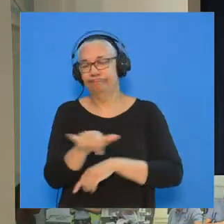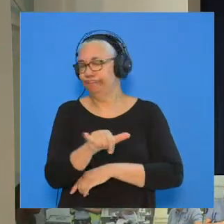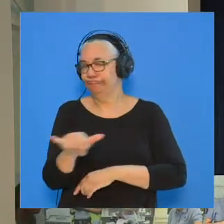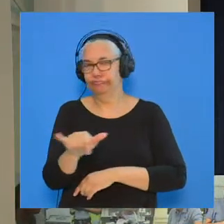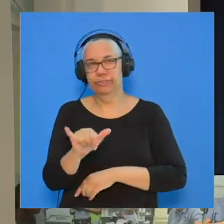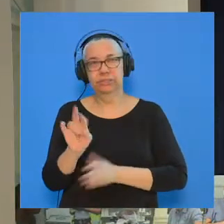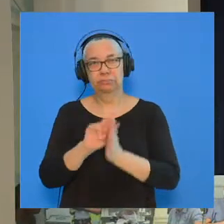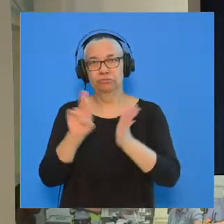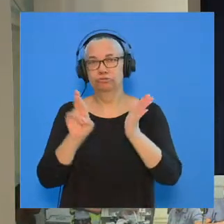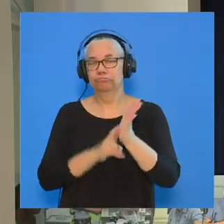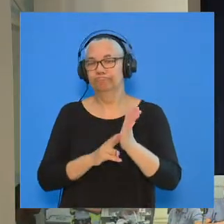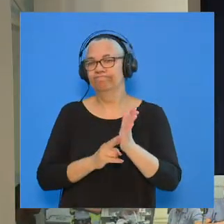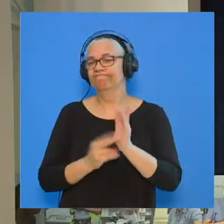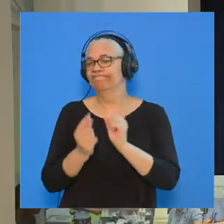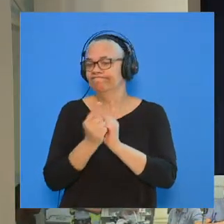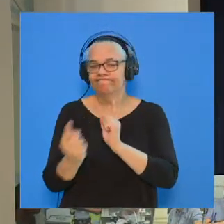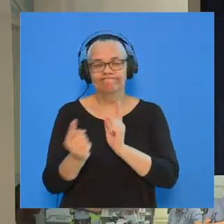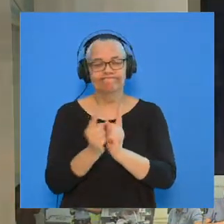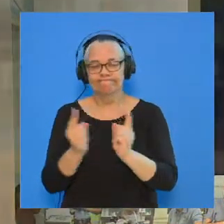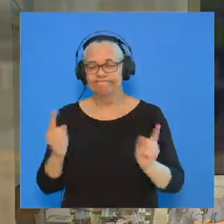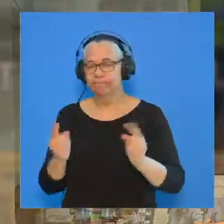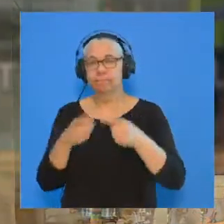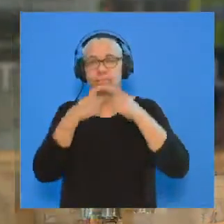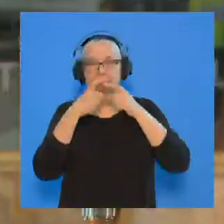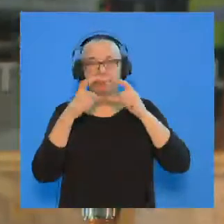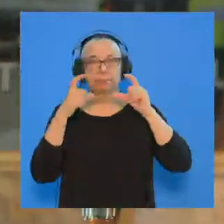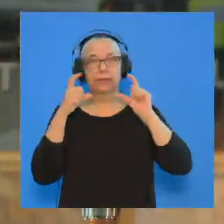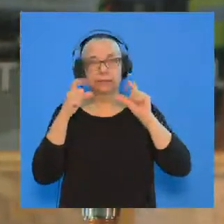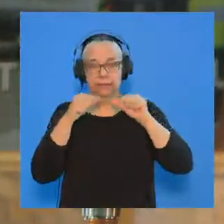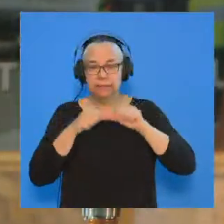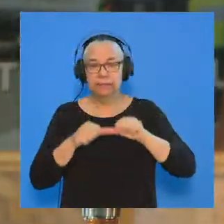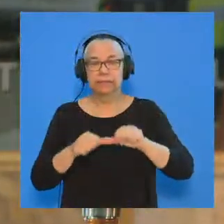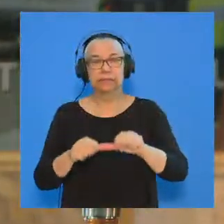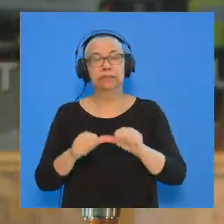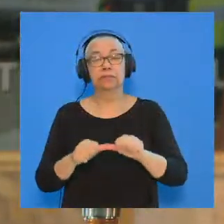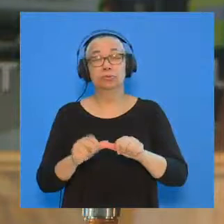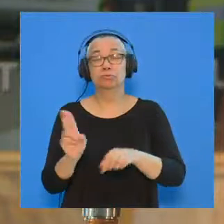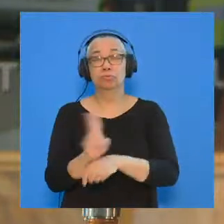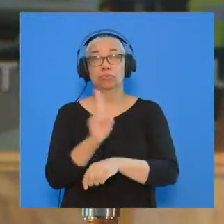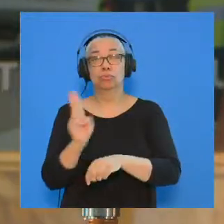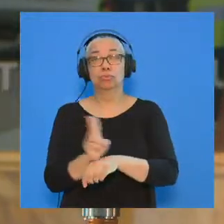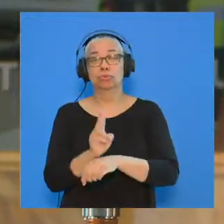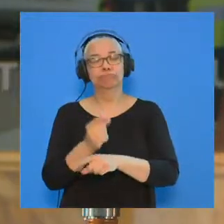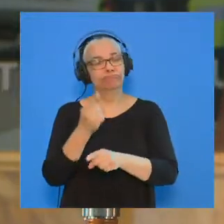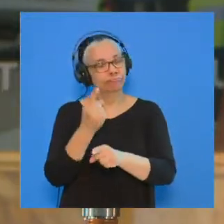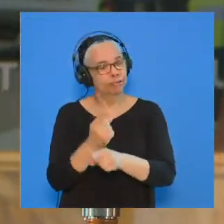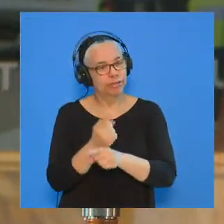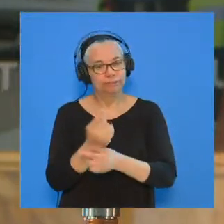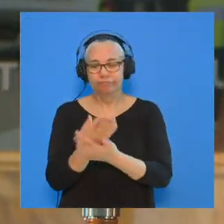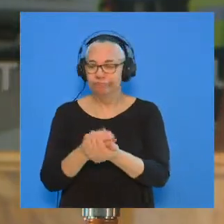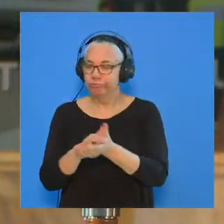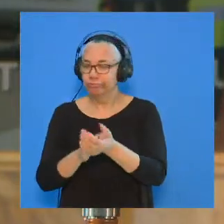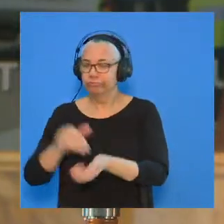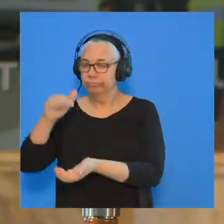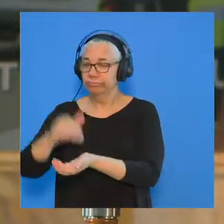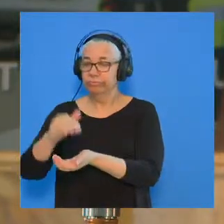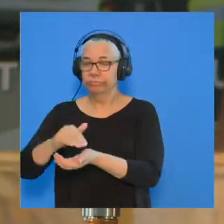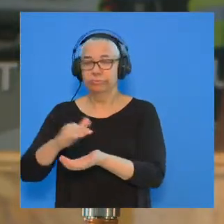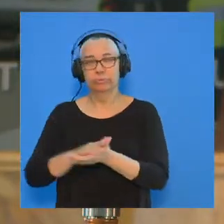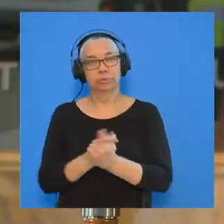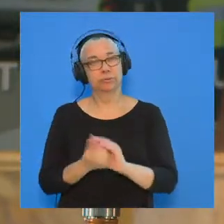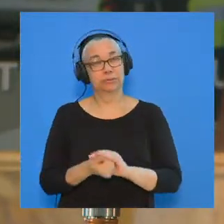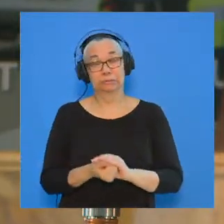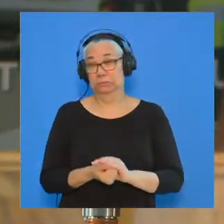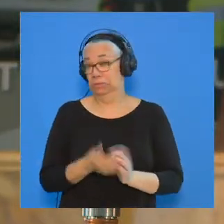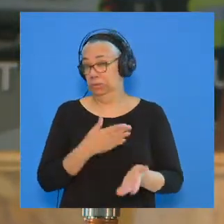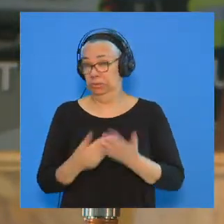physical distancing, the wearing of masks, and continuing to utilize proper hand hygiene and the like. So whether or not it's a